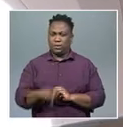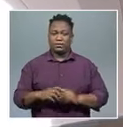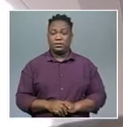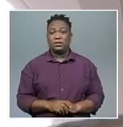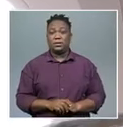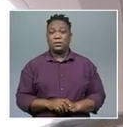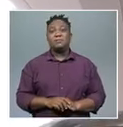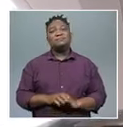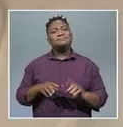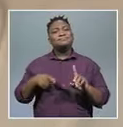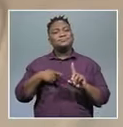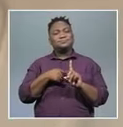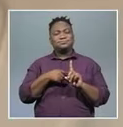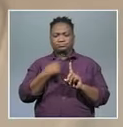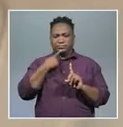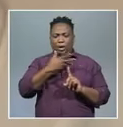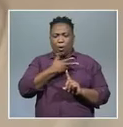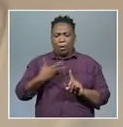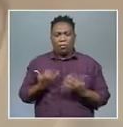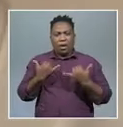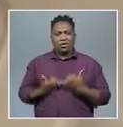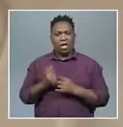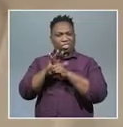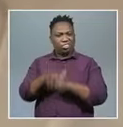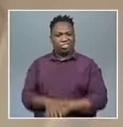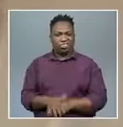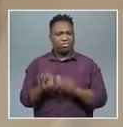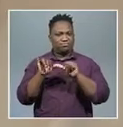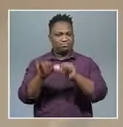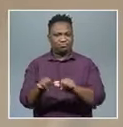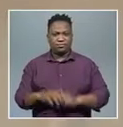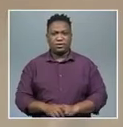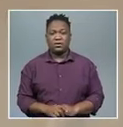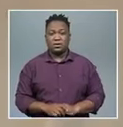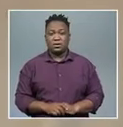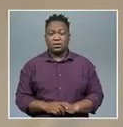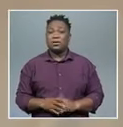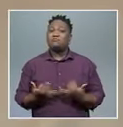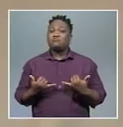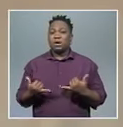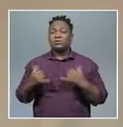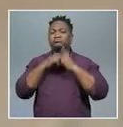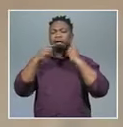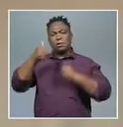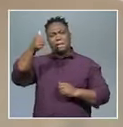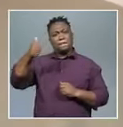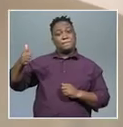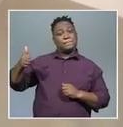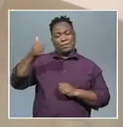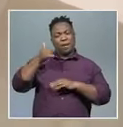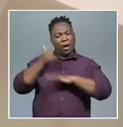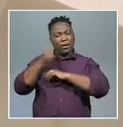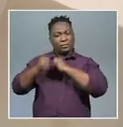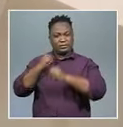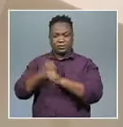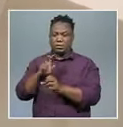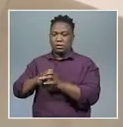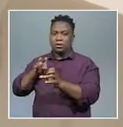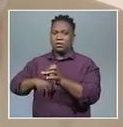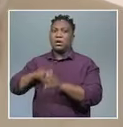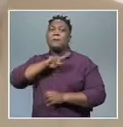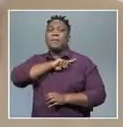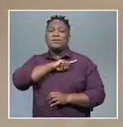Arab Emirates, the Pope said women were still being treated as second-class citizens. A senior Vatican official resigned earlier this year after a former